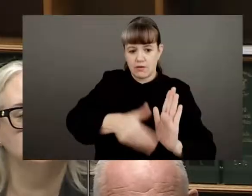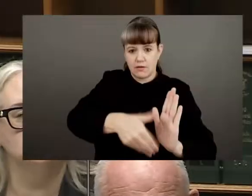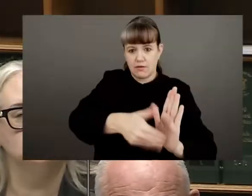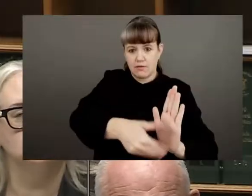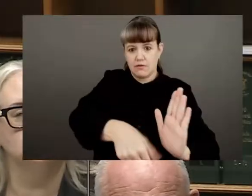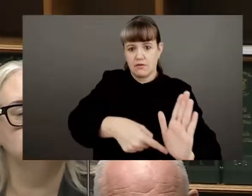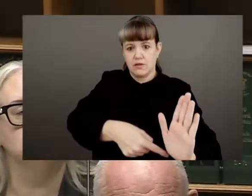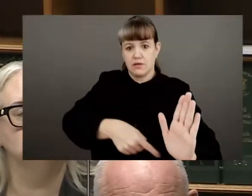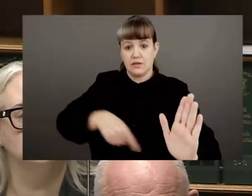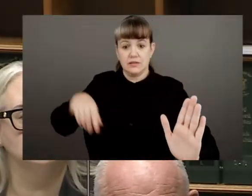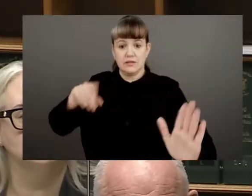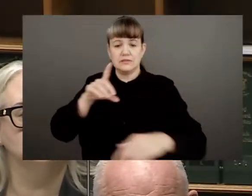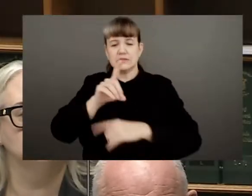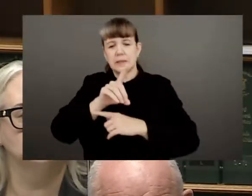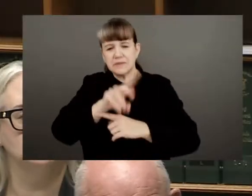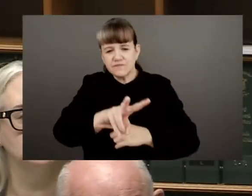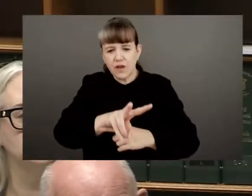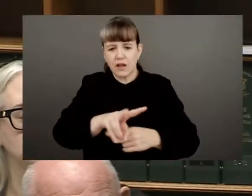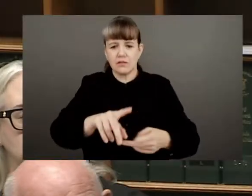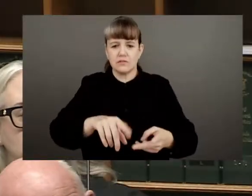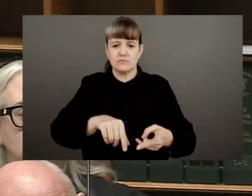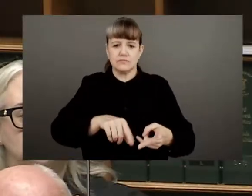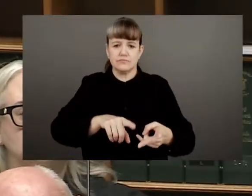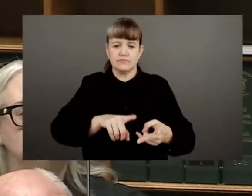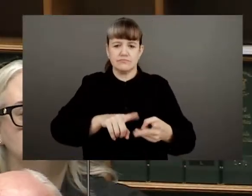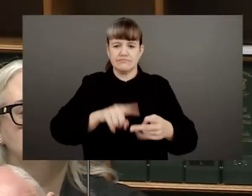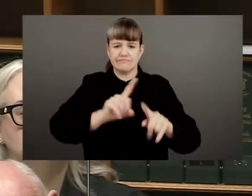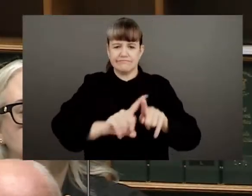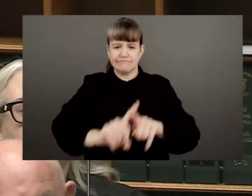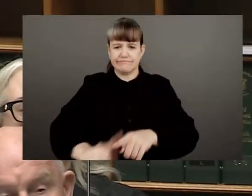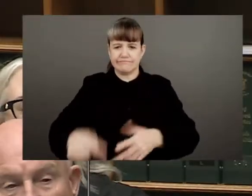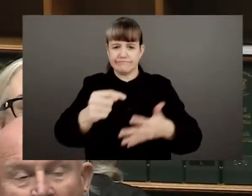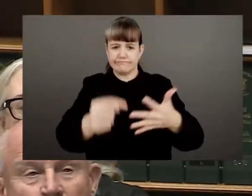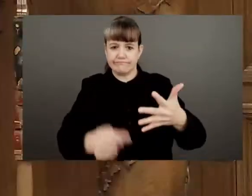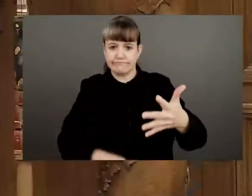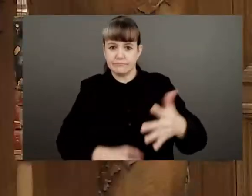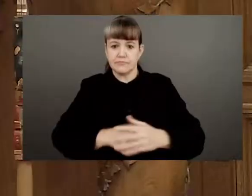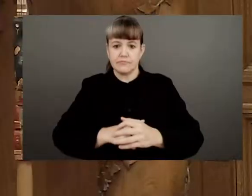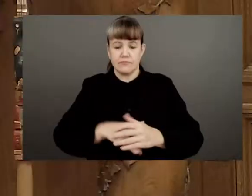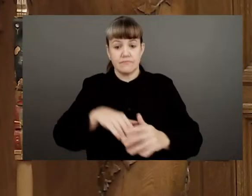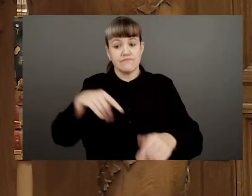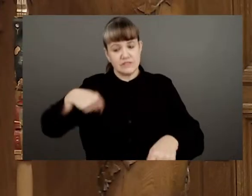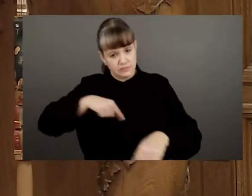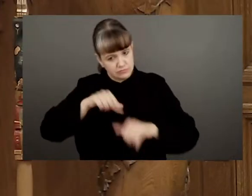work. 7 arrests, 7 charges, and more on their way. Thank you.